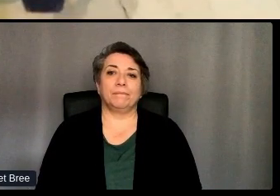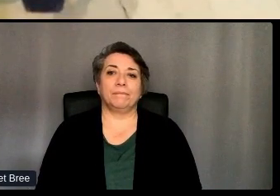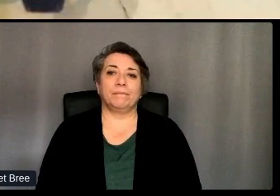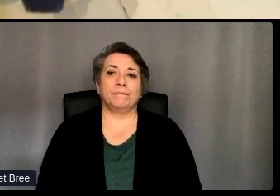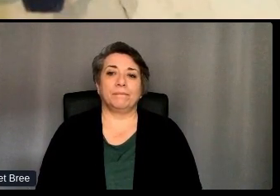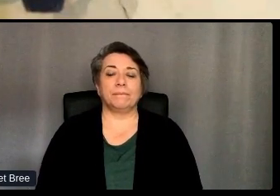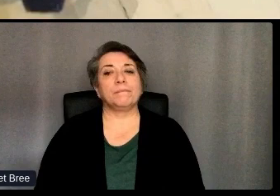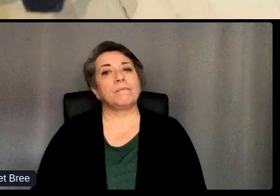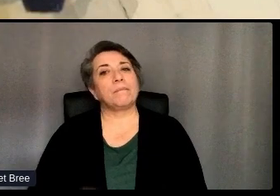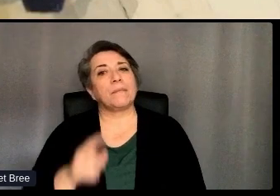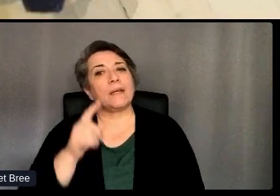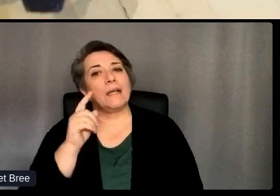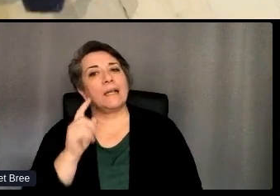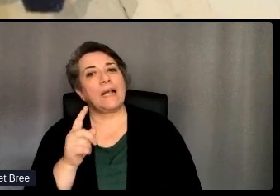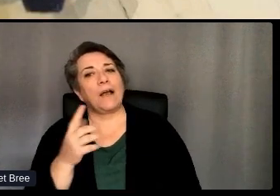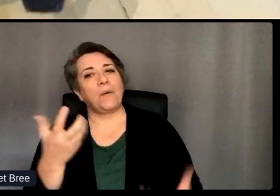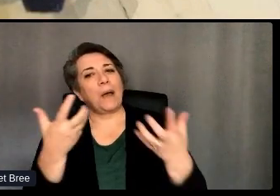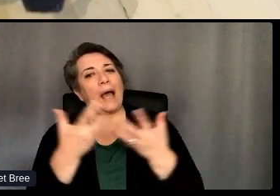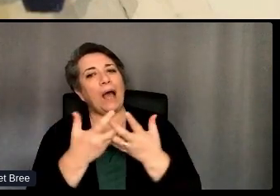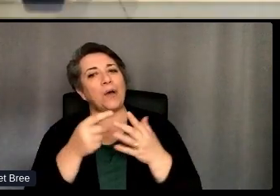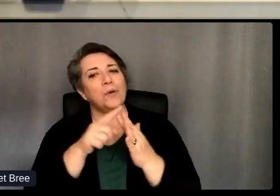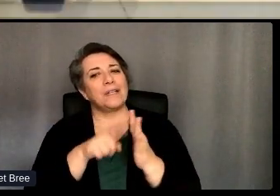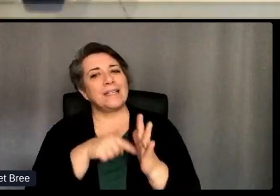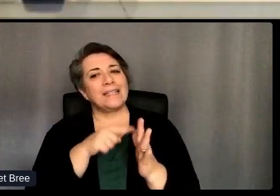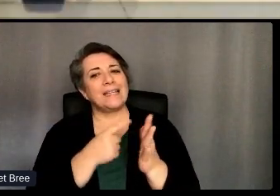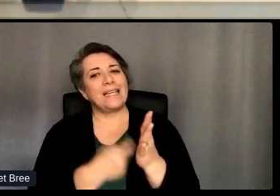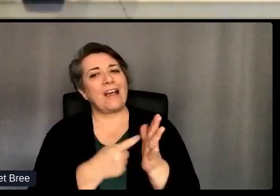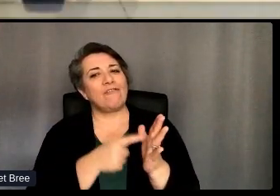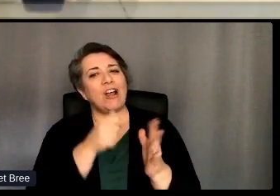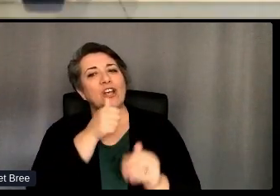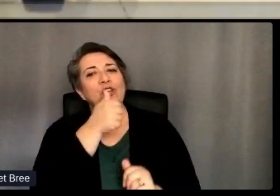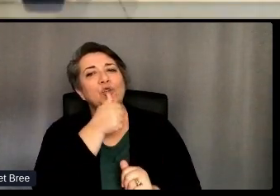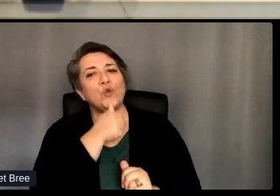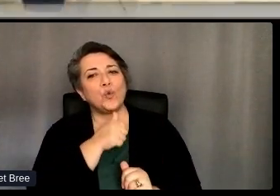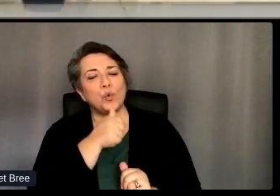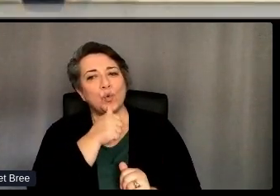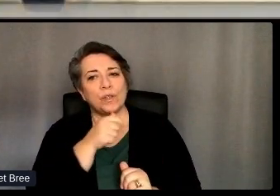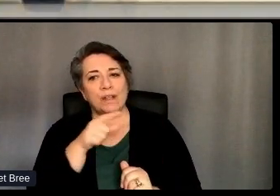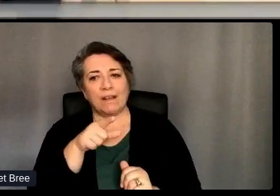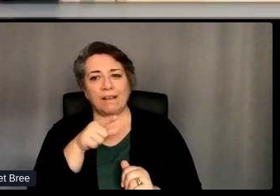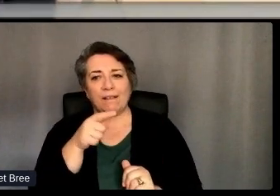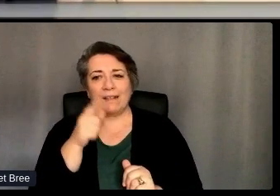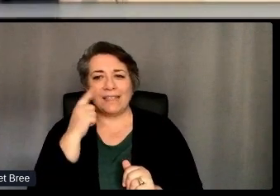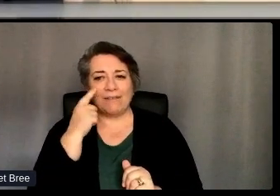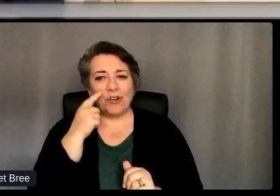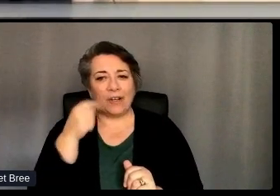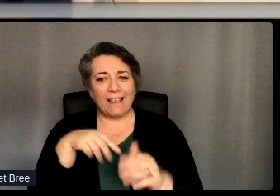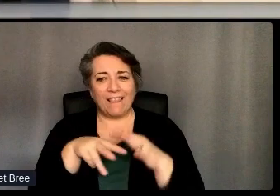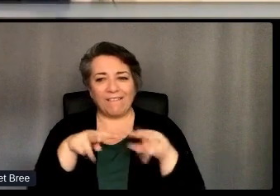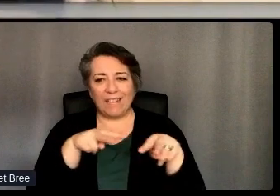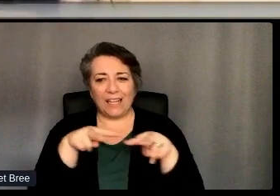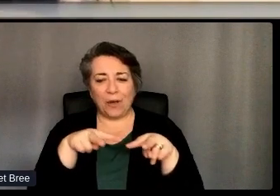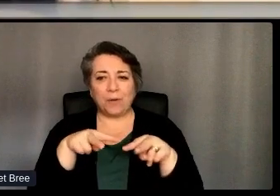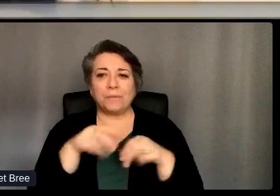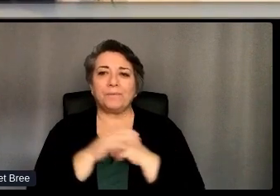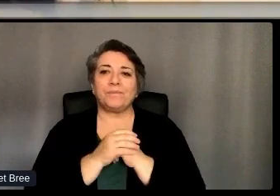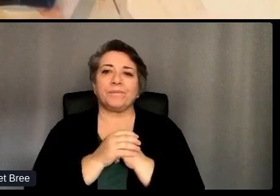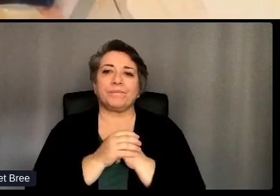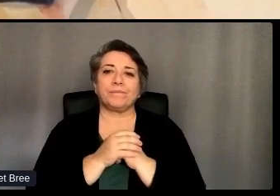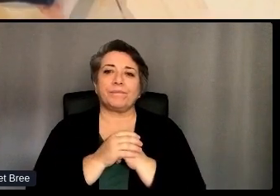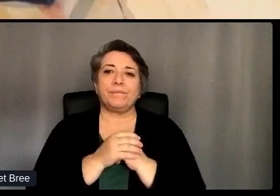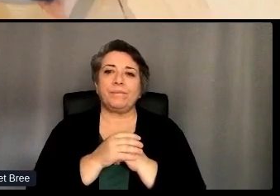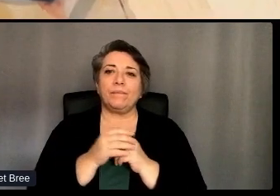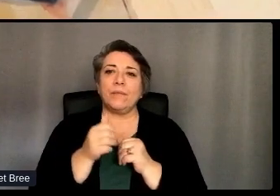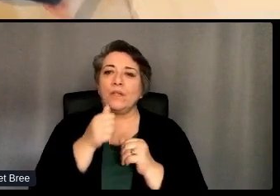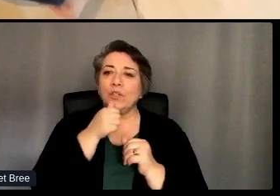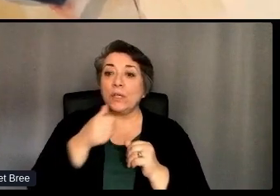Now let's take a look at how Yara uses the adaptive accessories in this little video snippet. She uses the button for